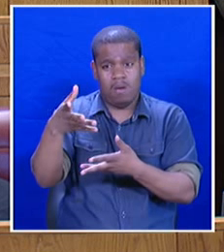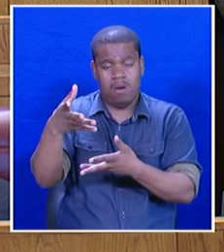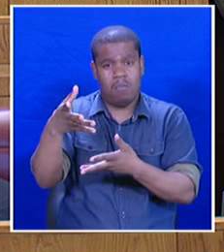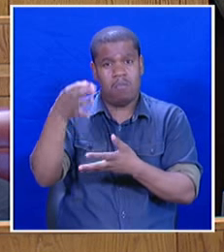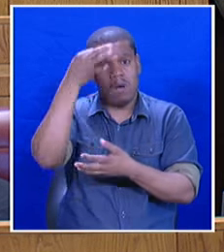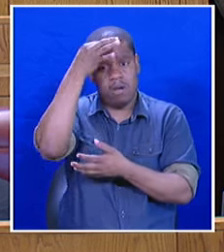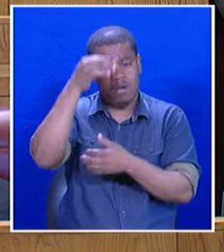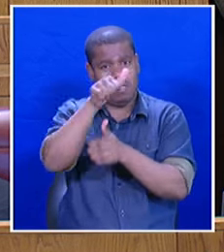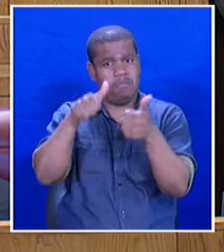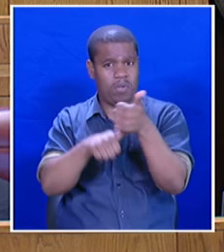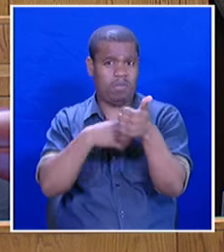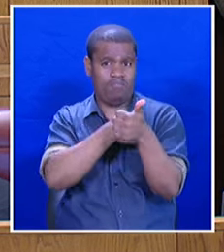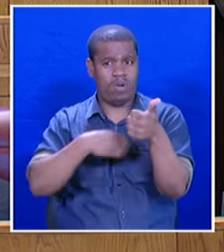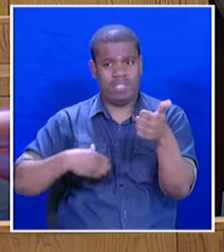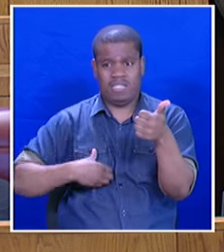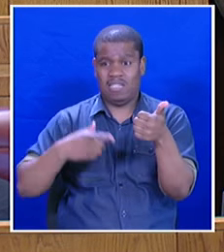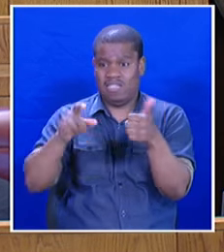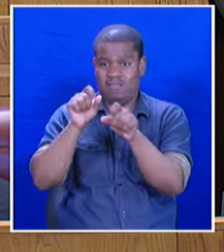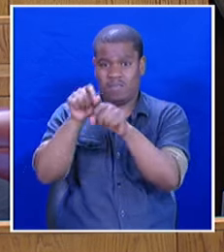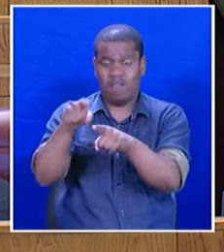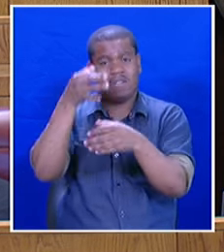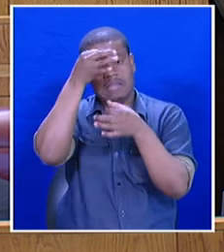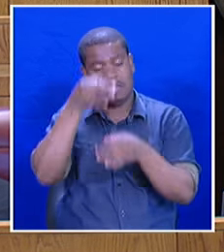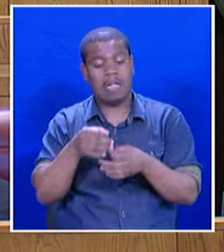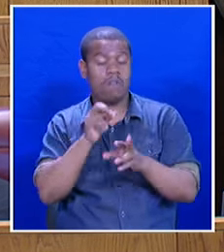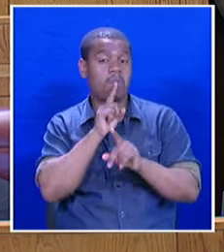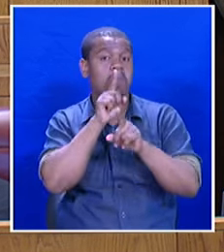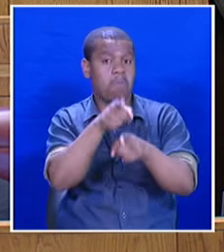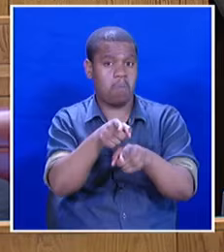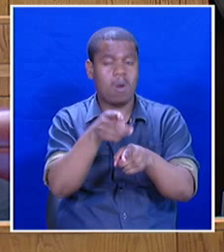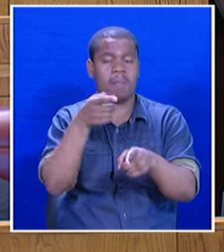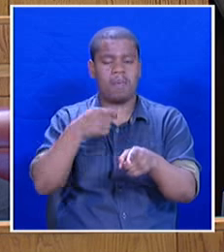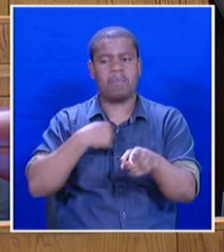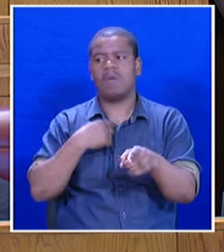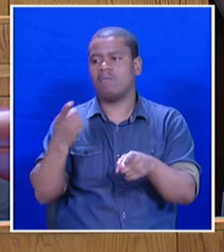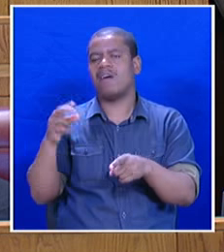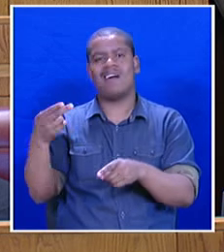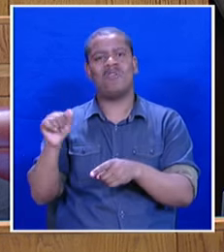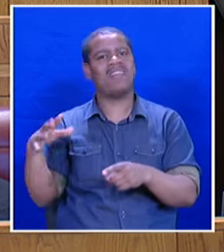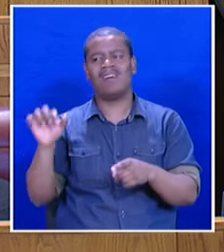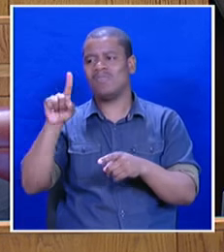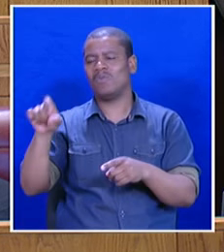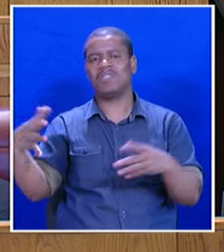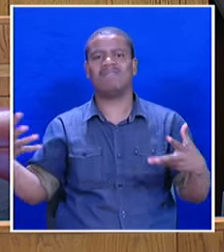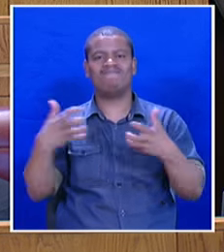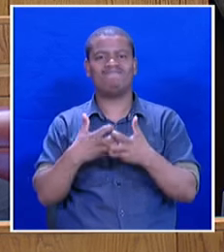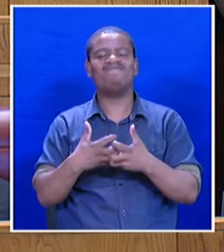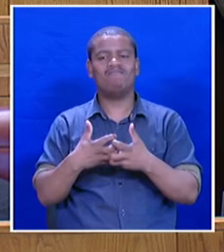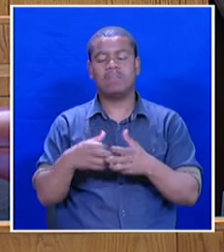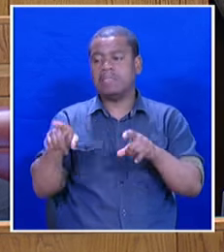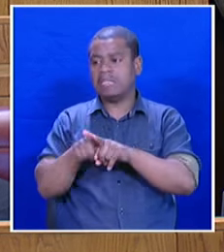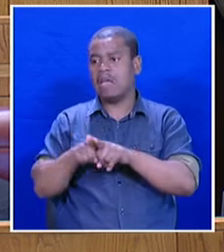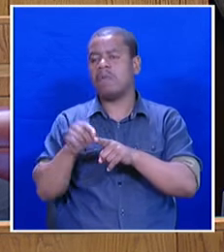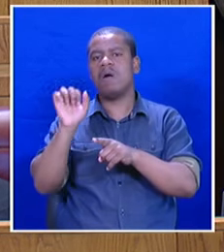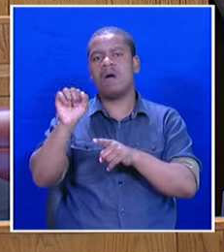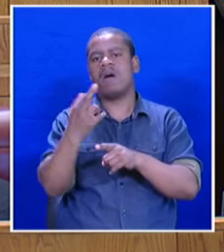nothing to do with the question as put by the Honorable Kaula and the response that the Deputy President has given